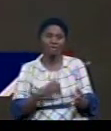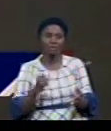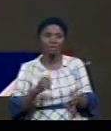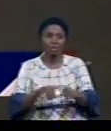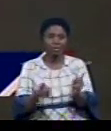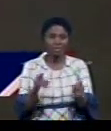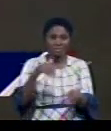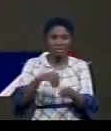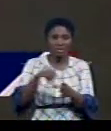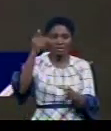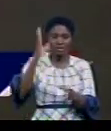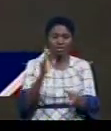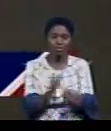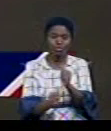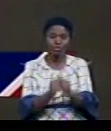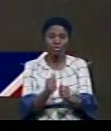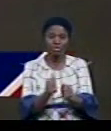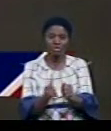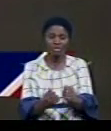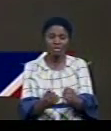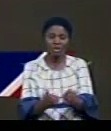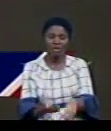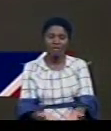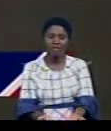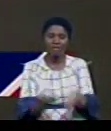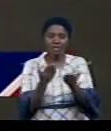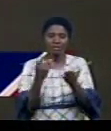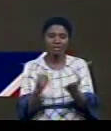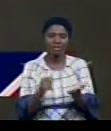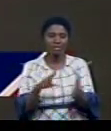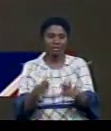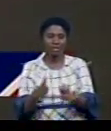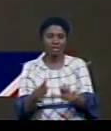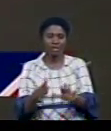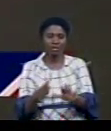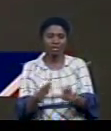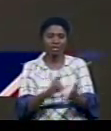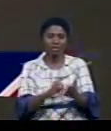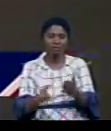the dead. Verse 10, in verse 10,